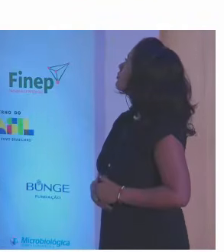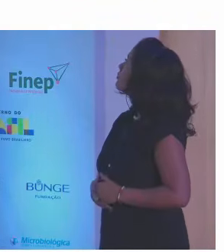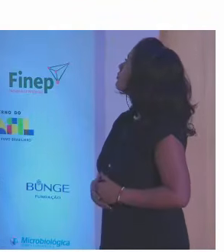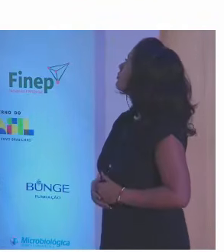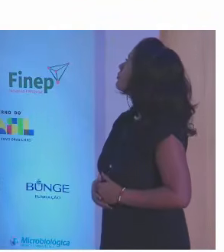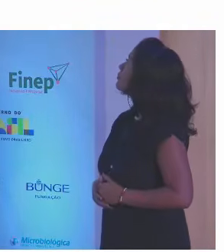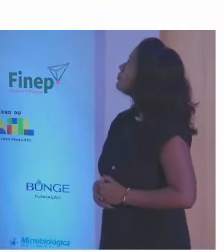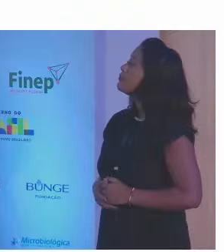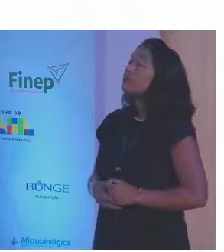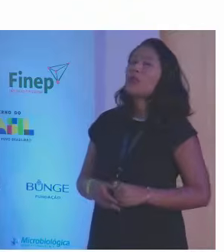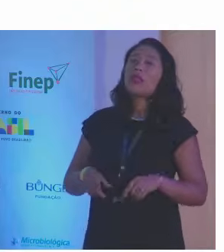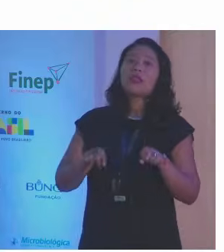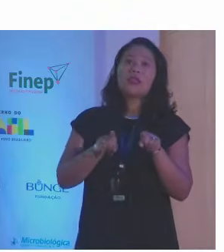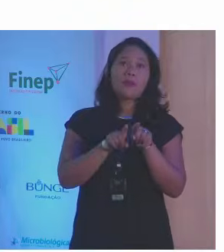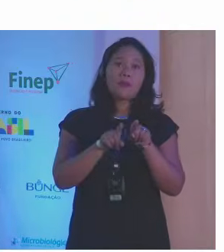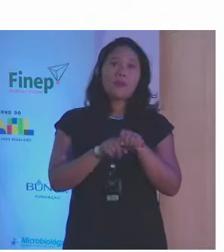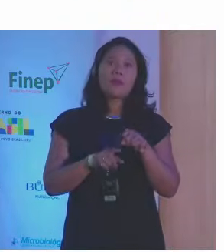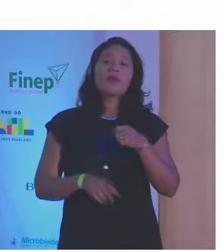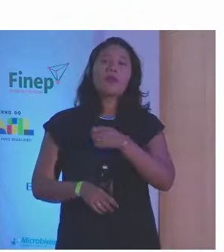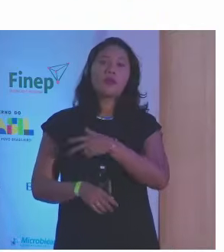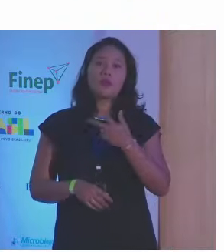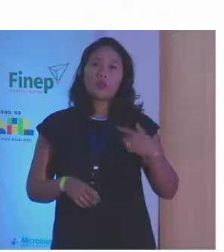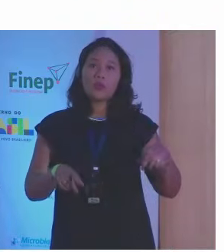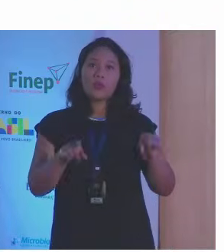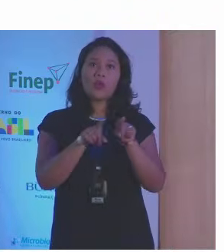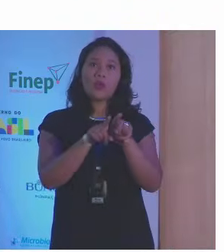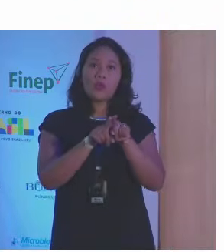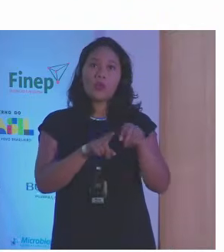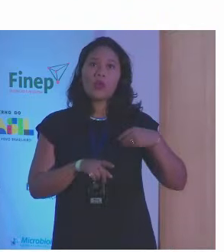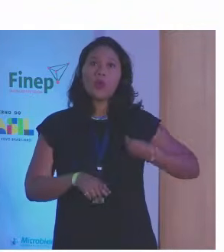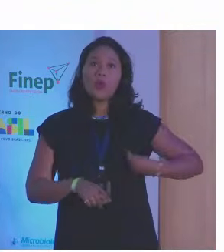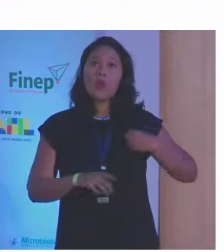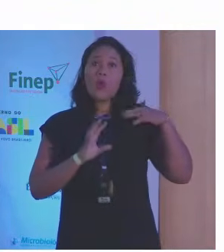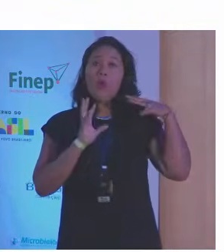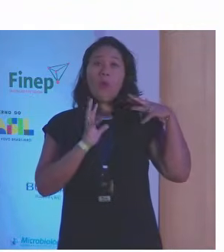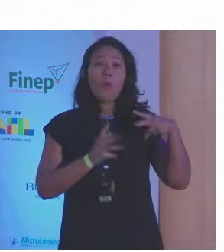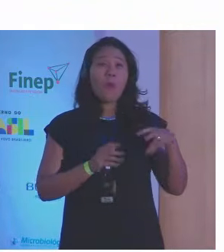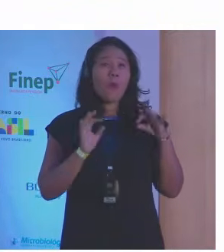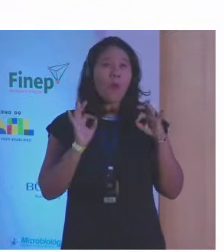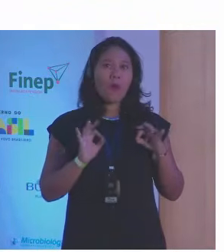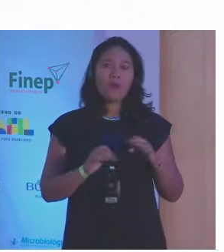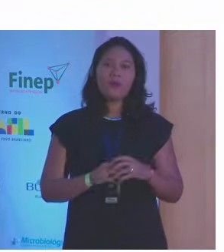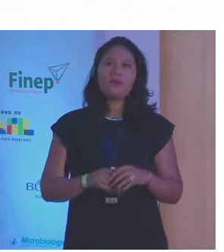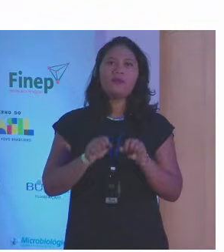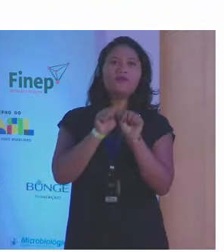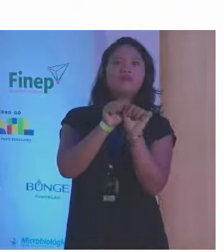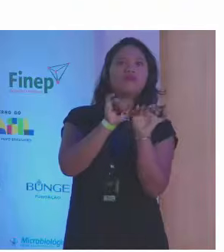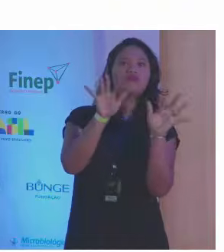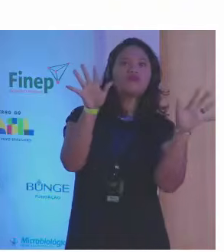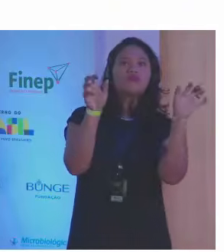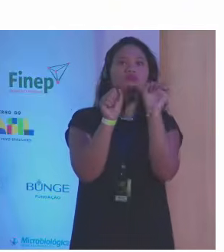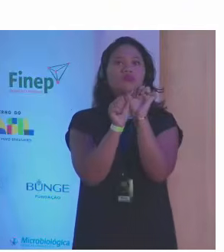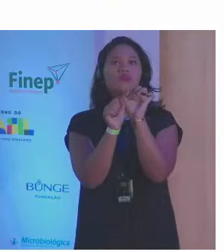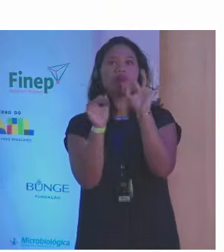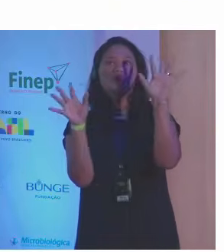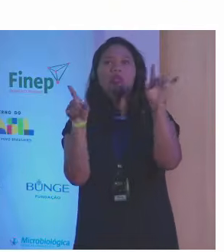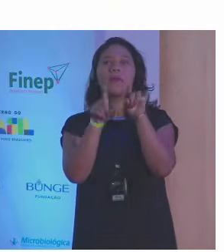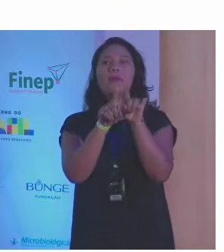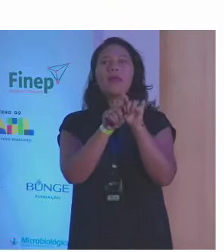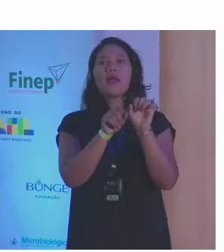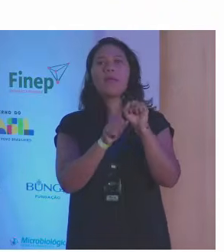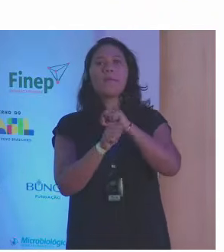polar area, but they were doing something which is completely global and going into the Gulf of Mexico. In Denmark, they were doing the Baltic, but